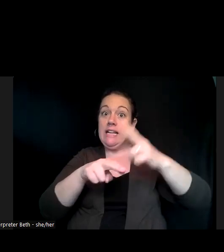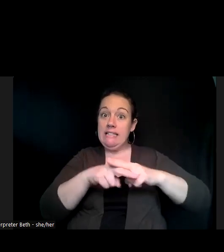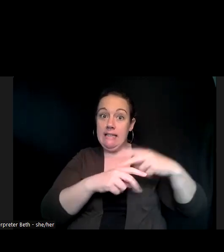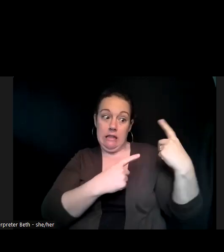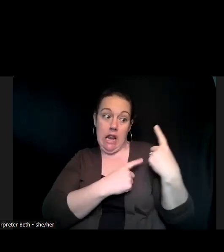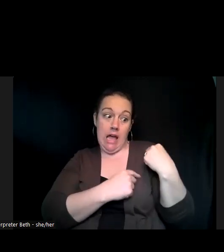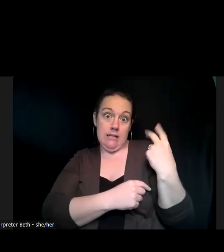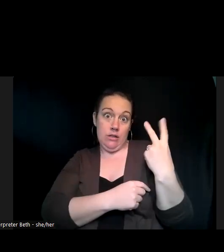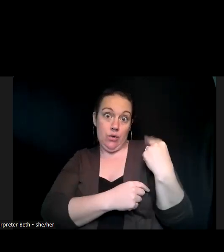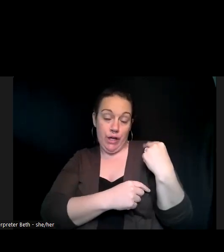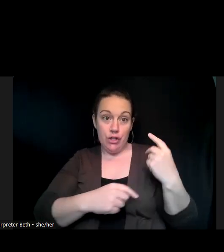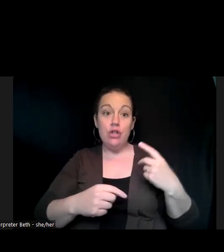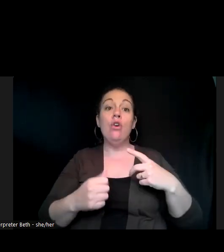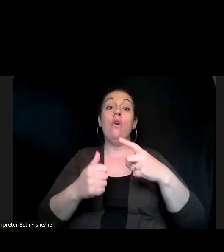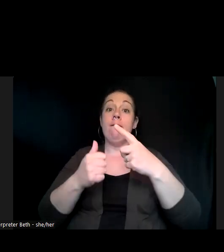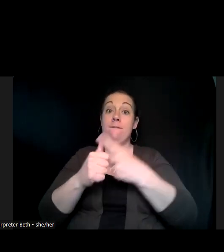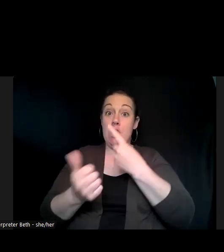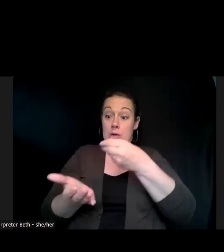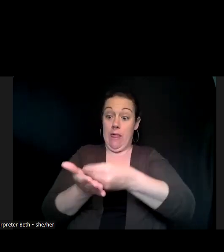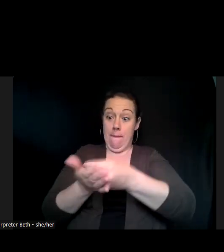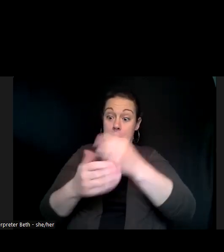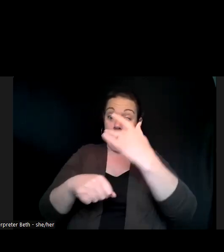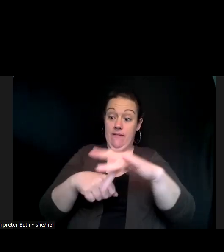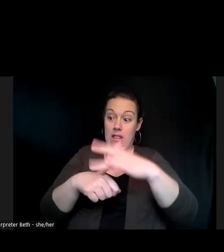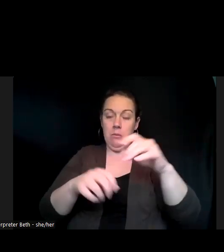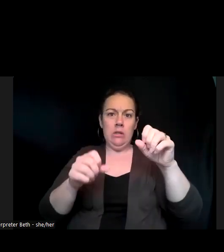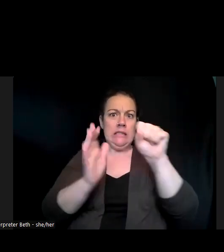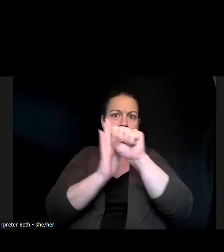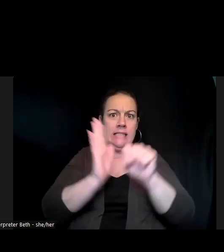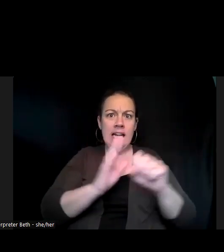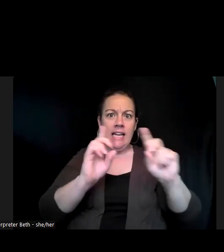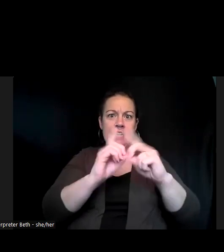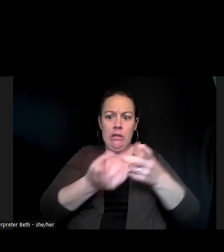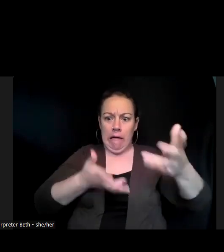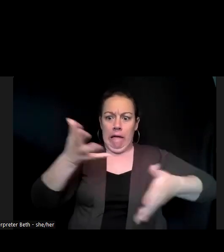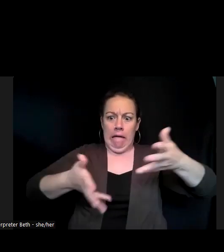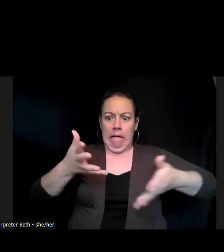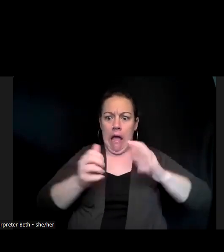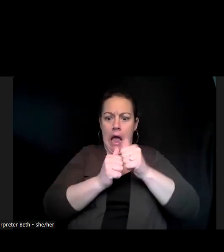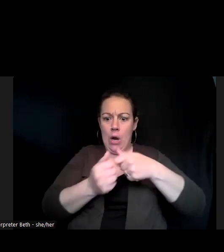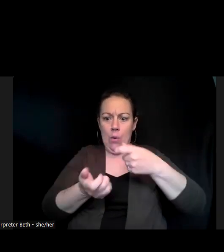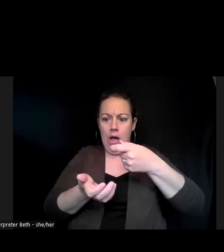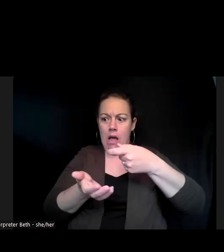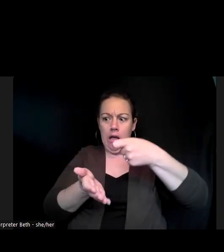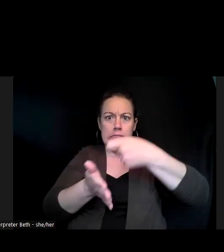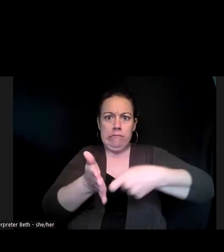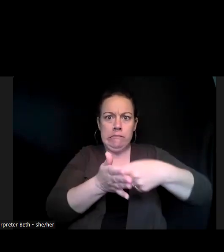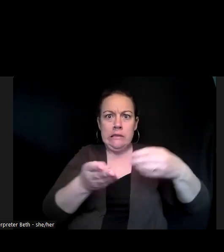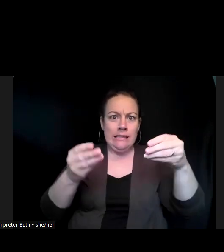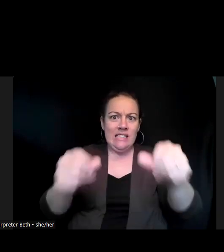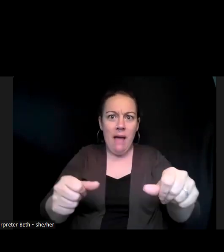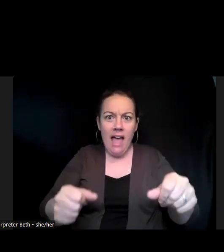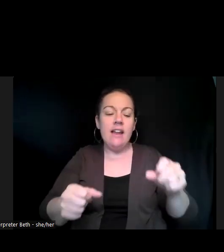was first available, states and districts were sort of trying to figure out how they wanted to spend that money, or slowly ramping up programs that they